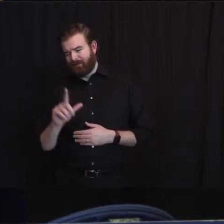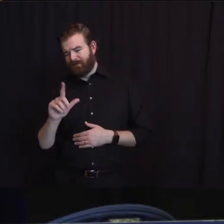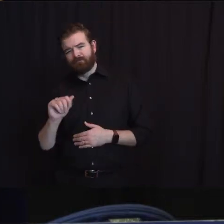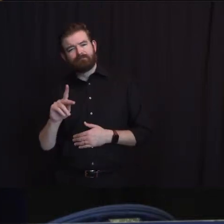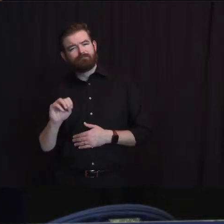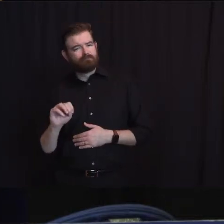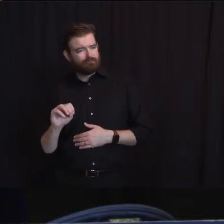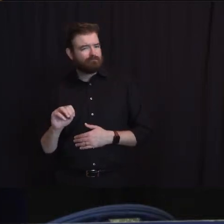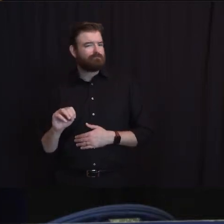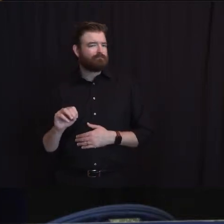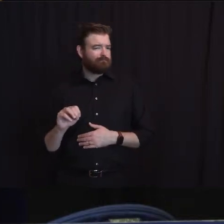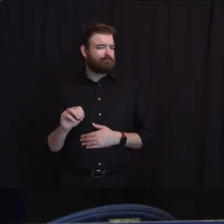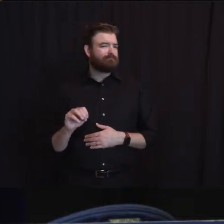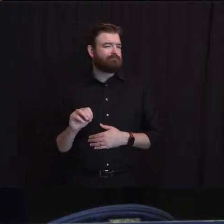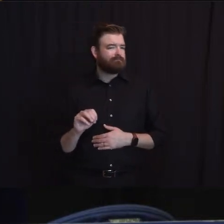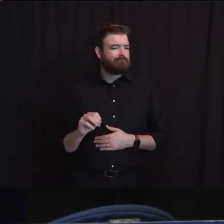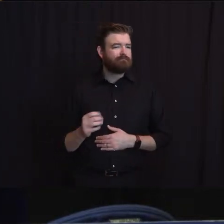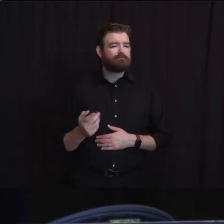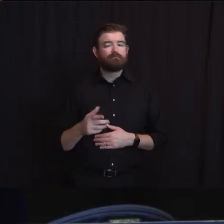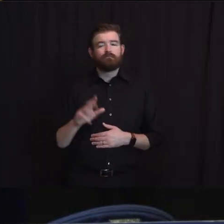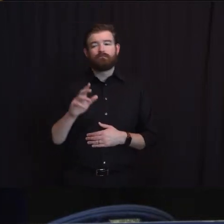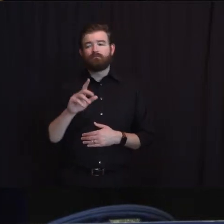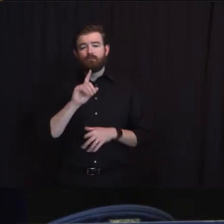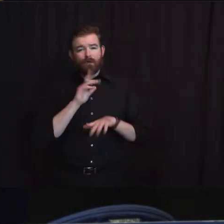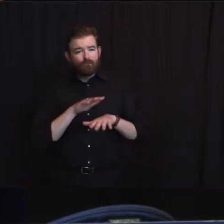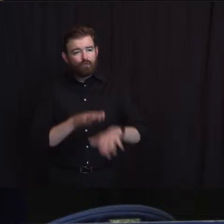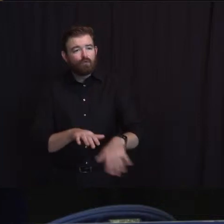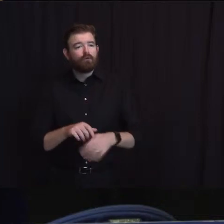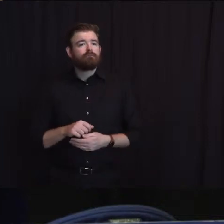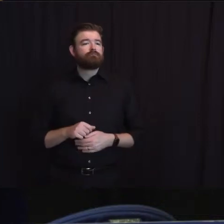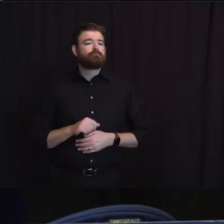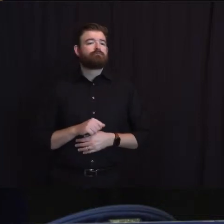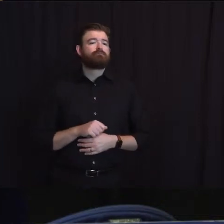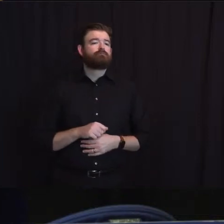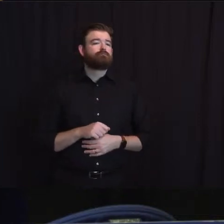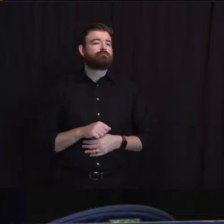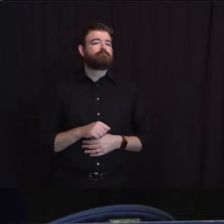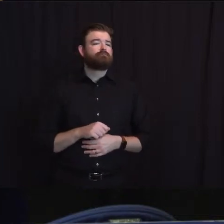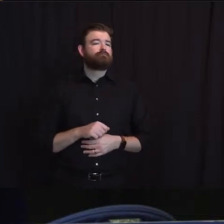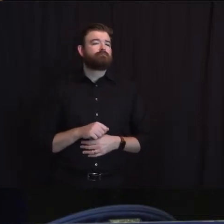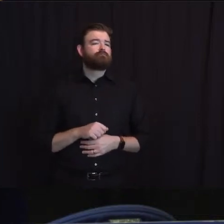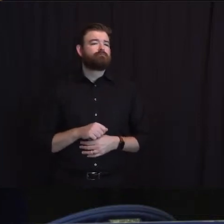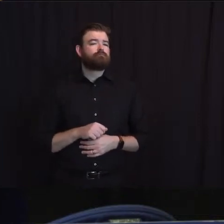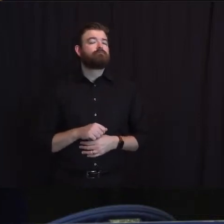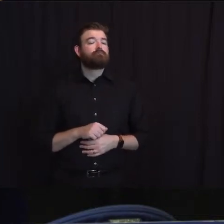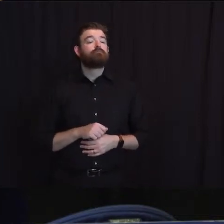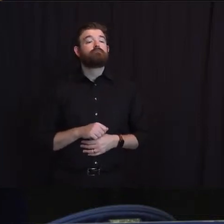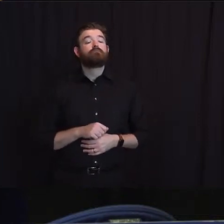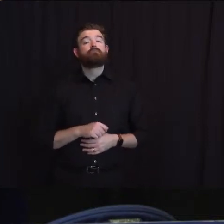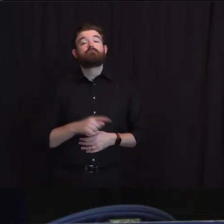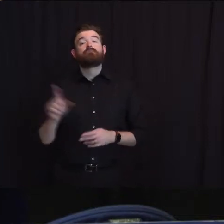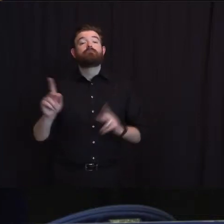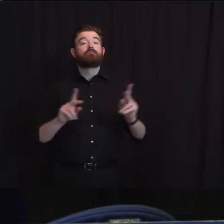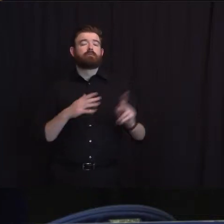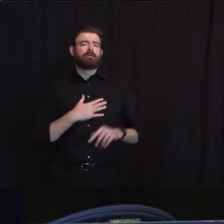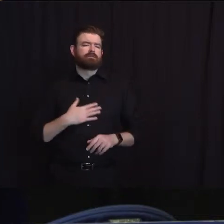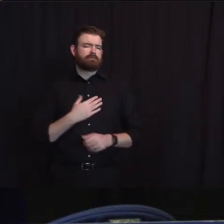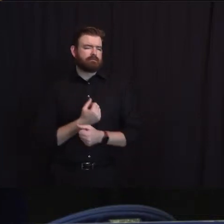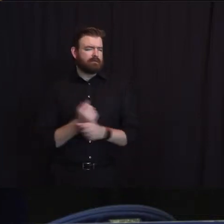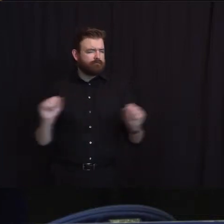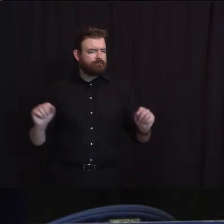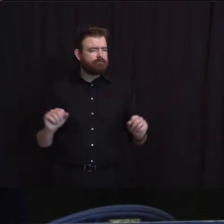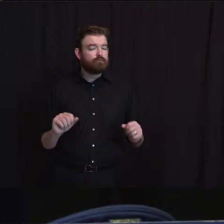rivers. We just want people to remember to be safe out there so we can prevent anybody from getting injured or harmed. Our